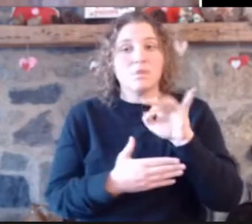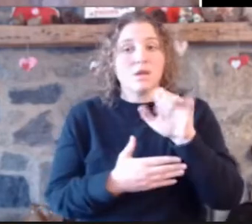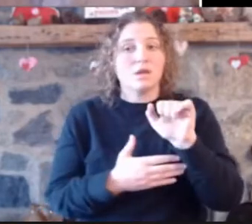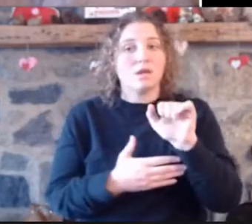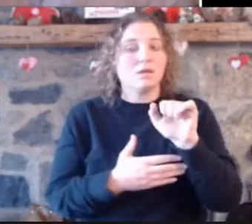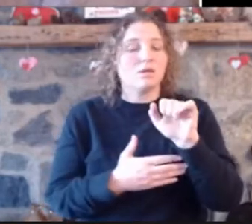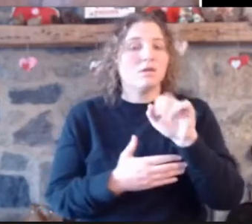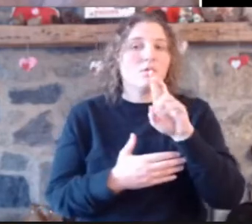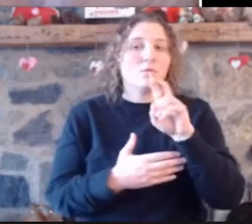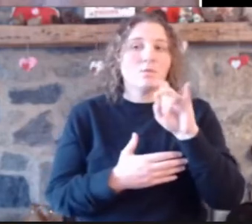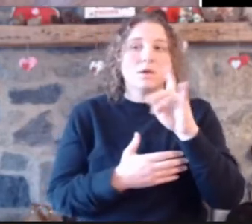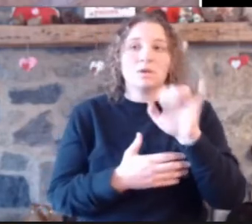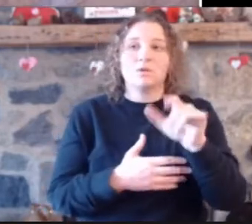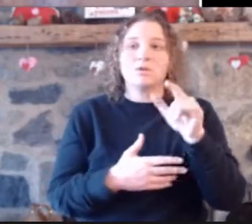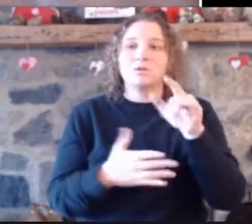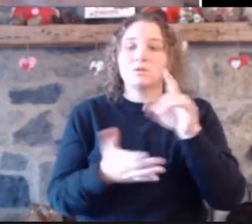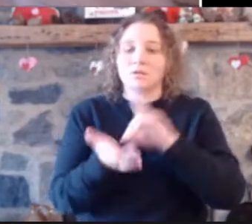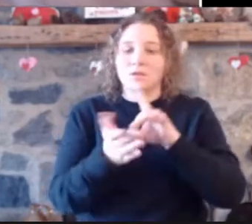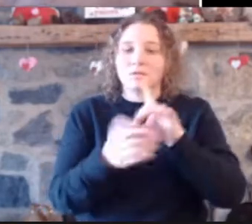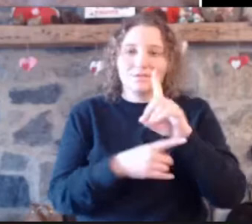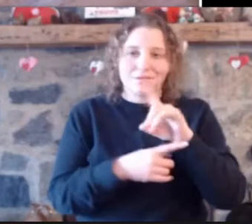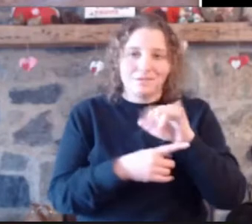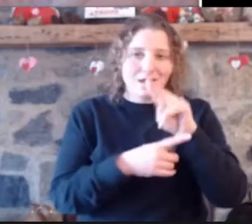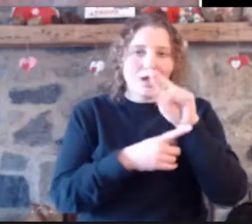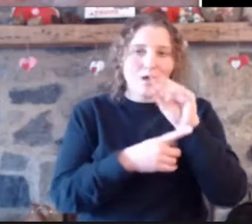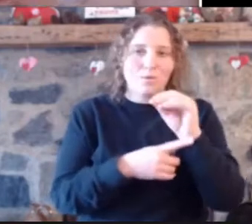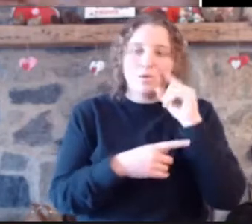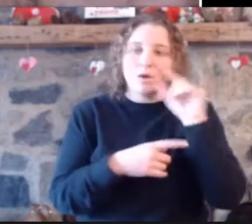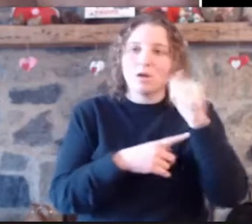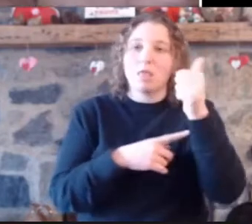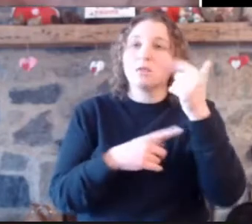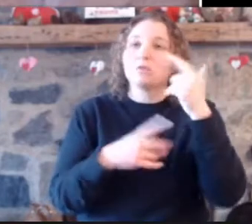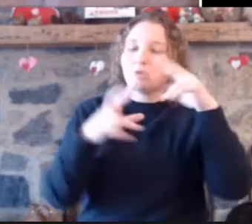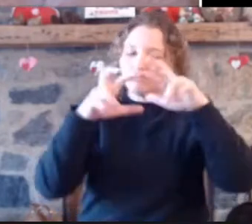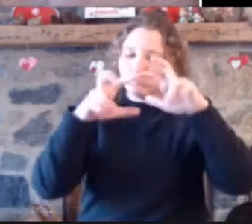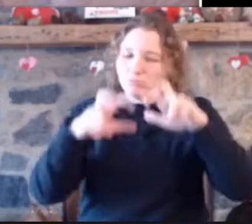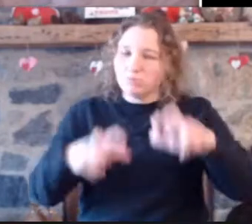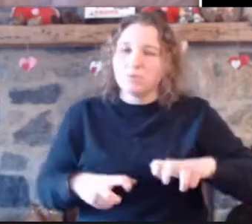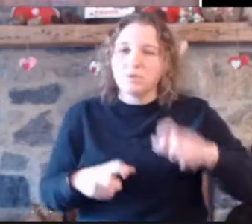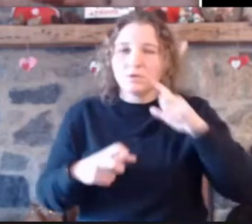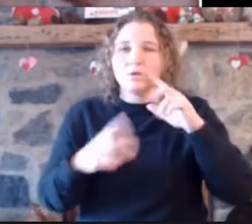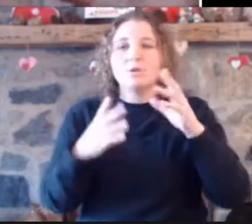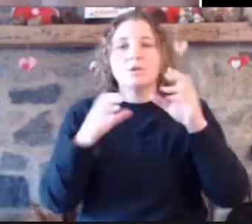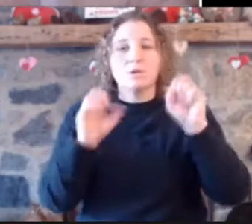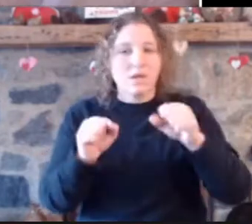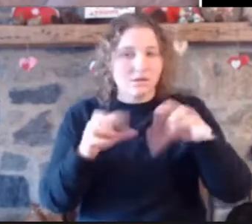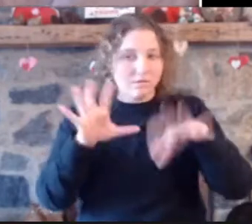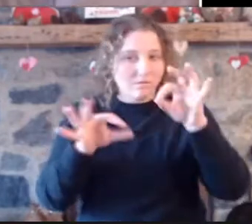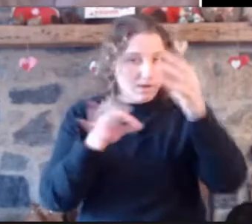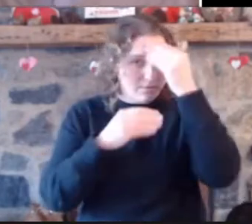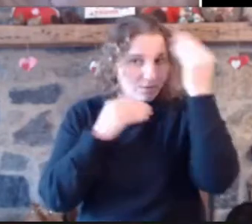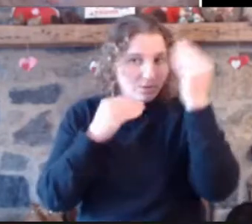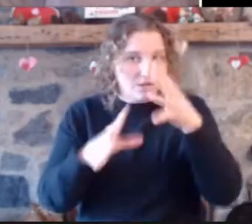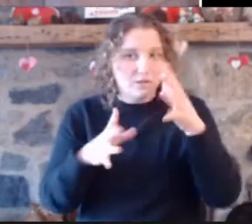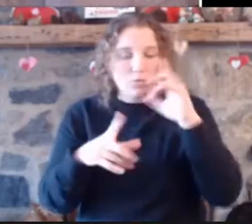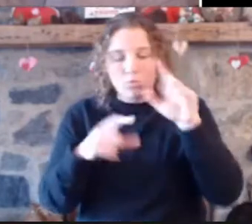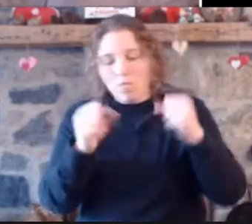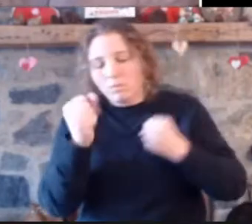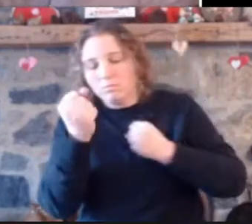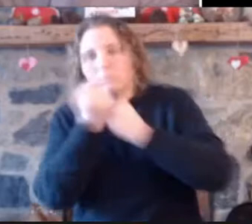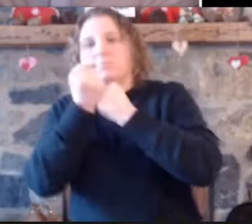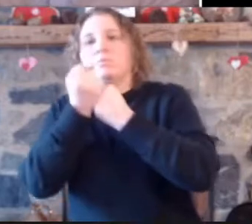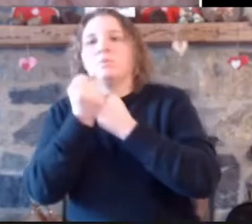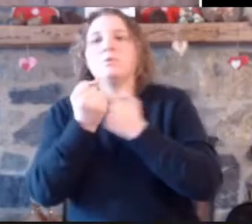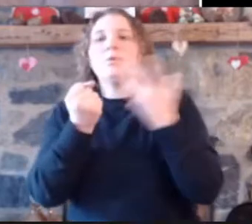information, Dr. Dino and others. If you want to take the time, you will get so much information, and it all leans on our